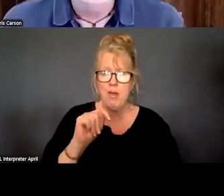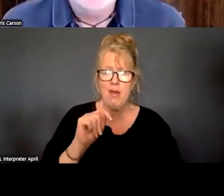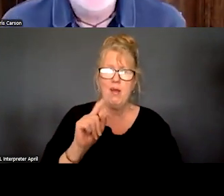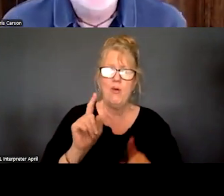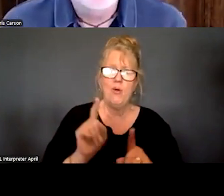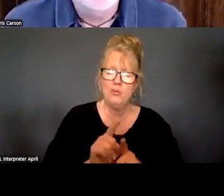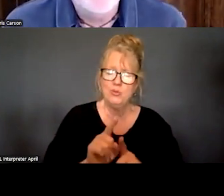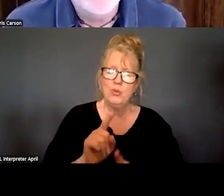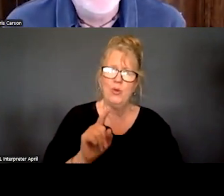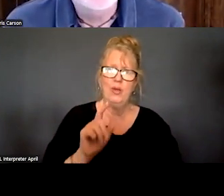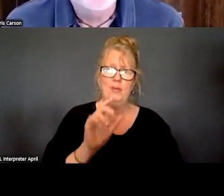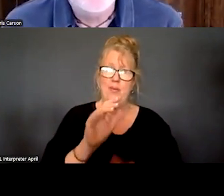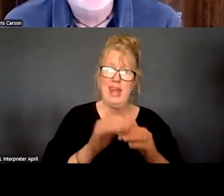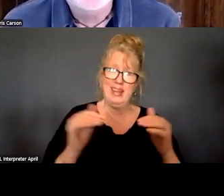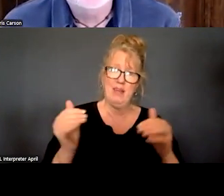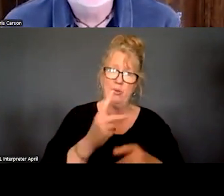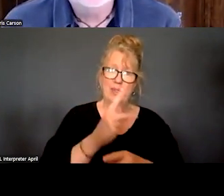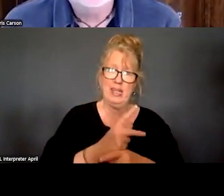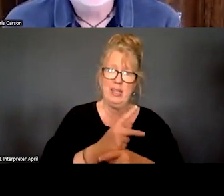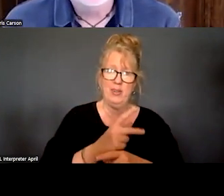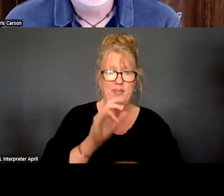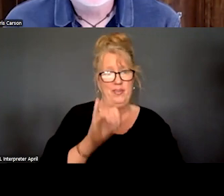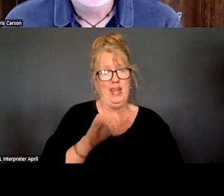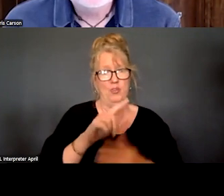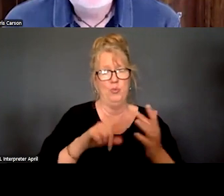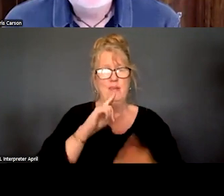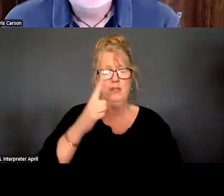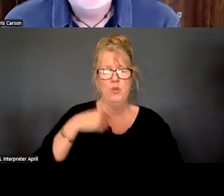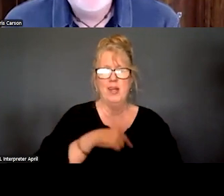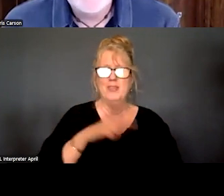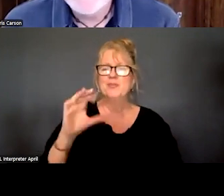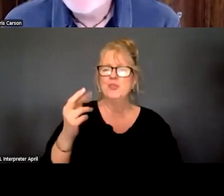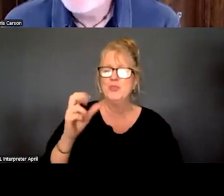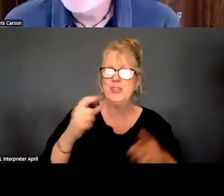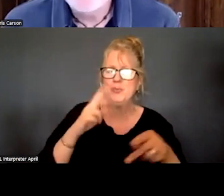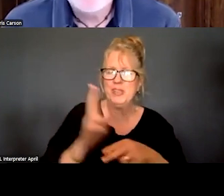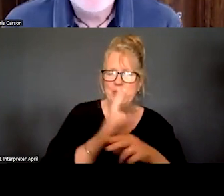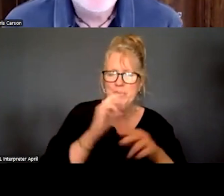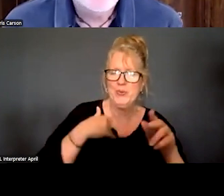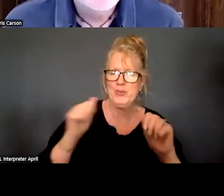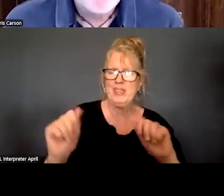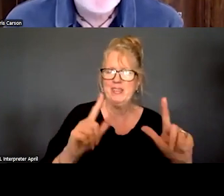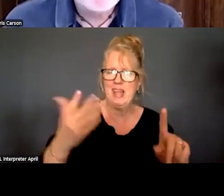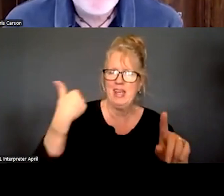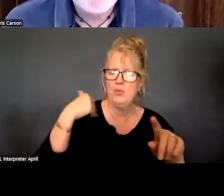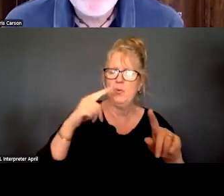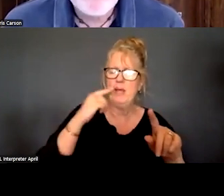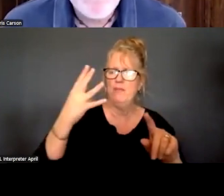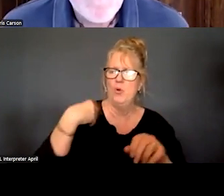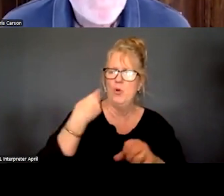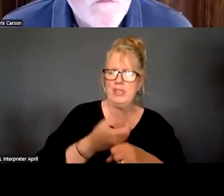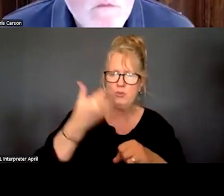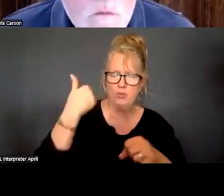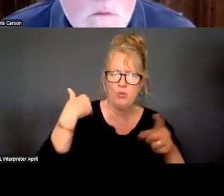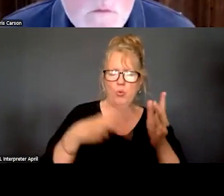that is what that level of care is for us. Chris, this was the slide we used back when we talked 4 years ago, just to